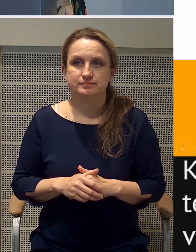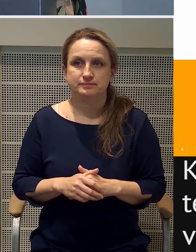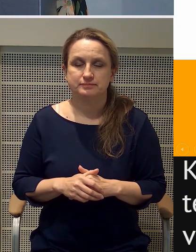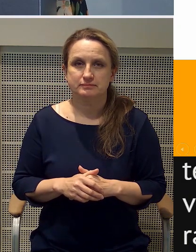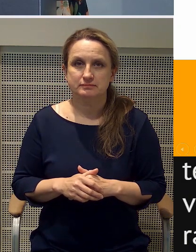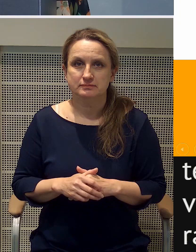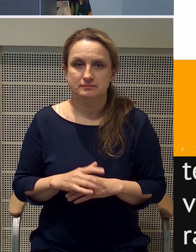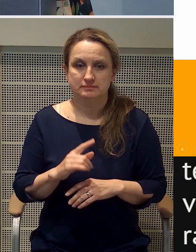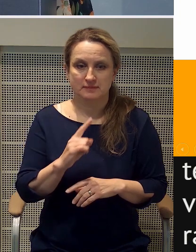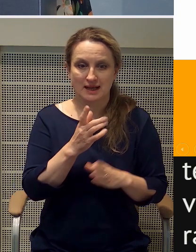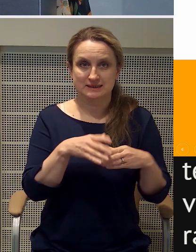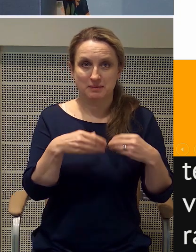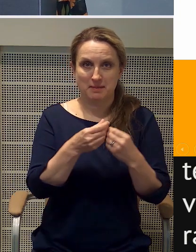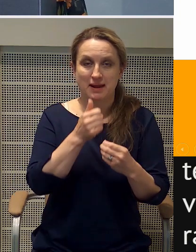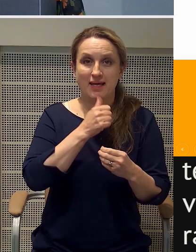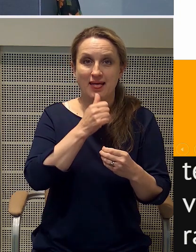treatment, actually.